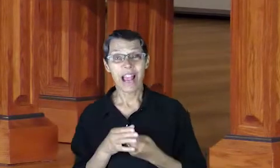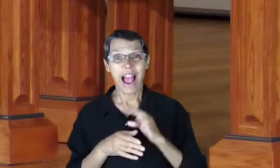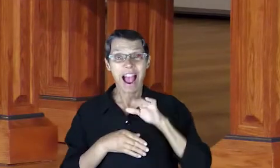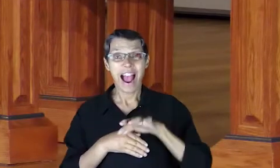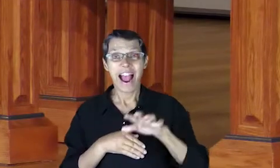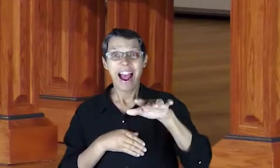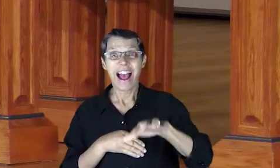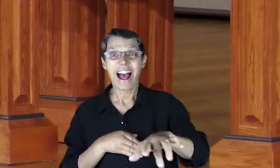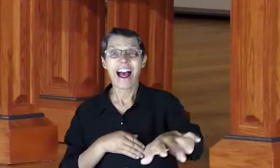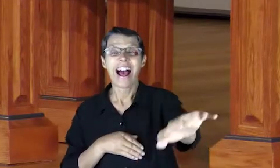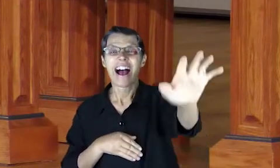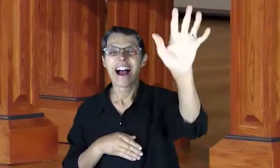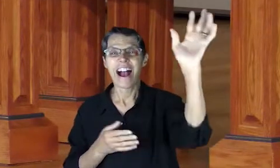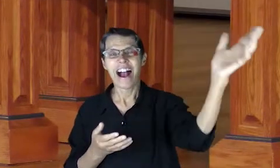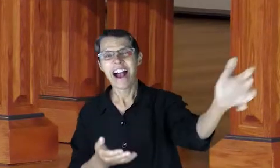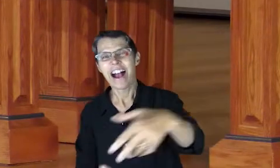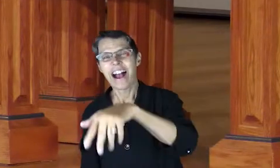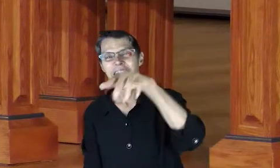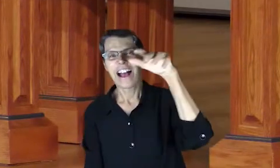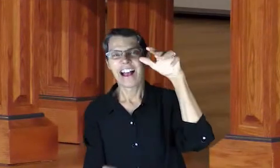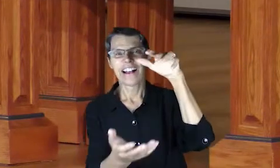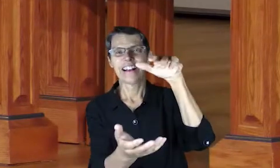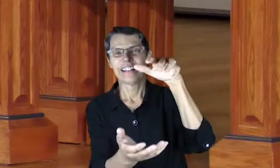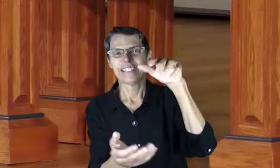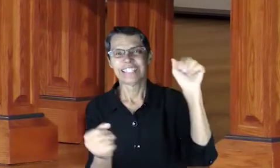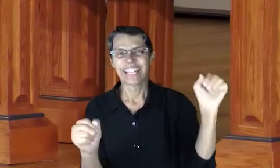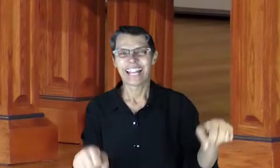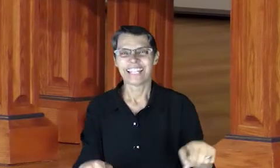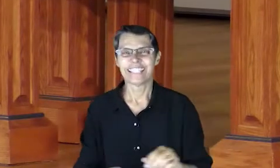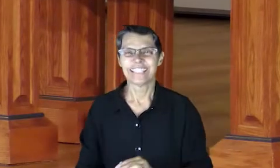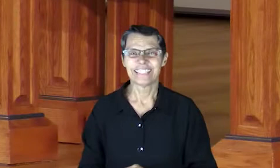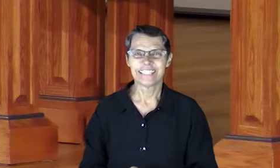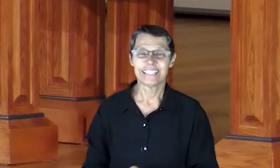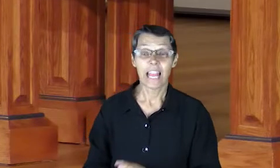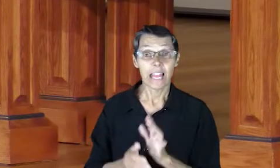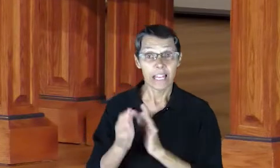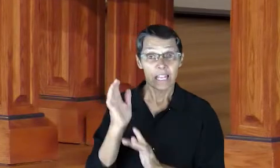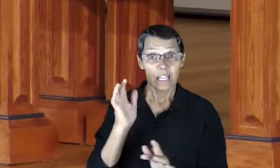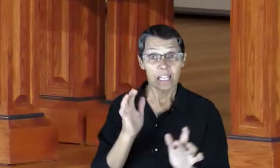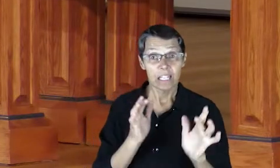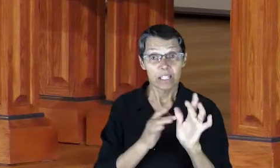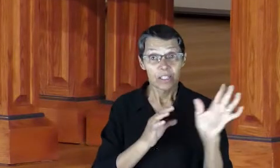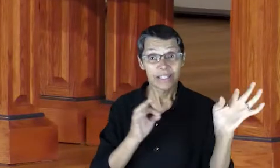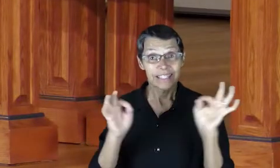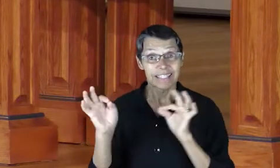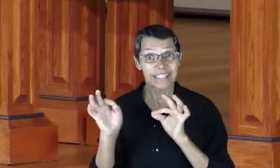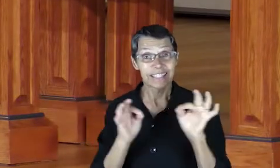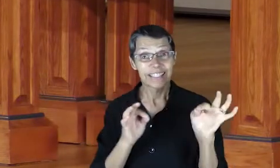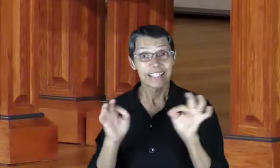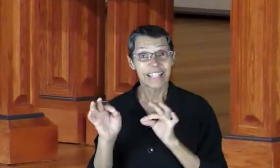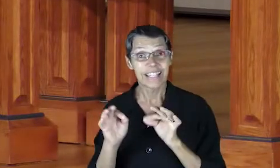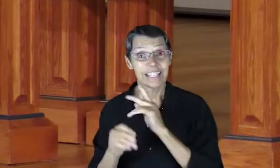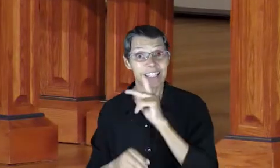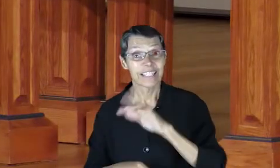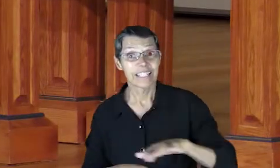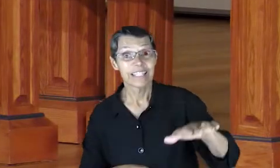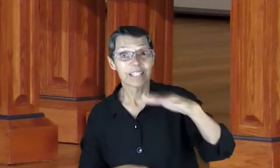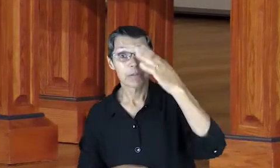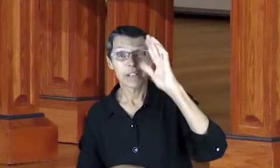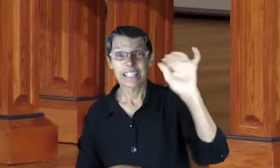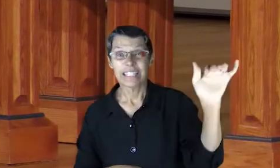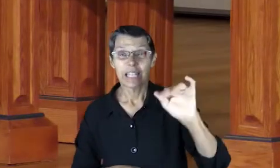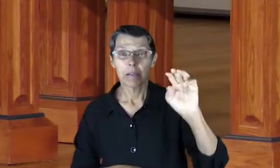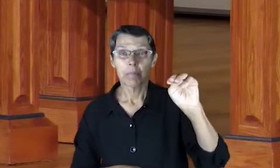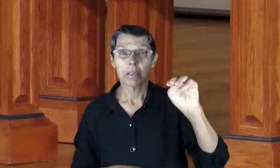yield 30, 60, even 100 times what is planted. And we heard Jesus tell us about how the kingdom of God is like that invasive